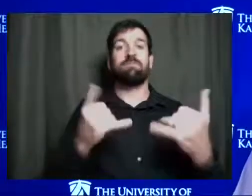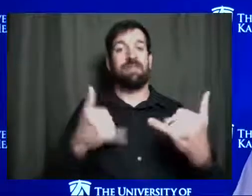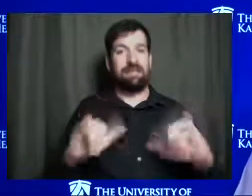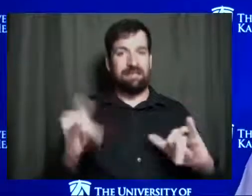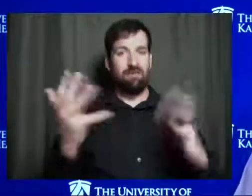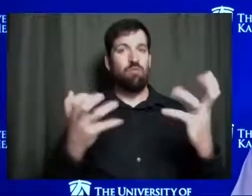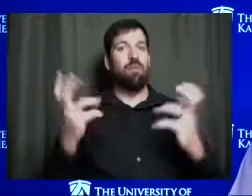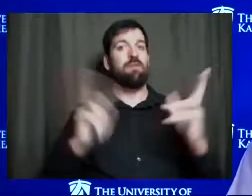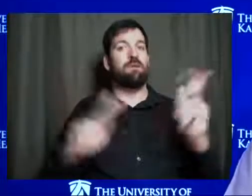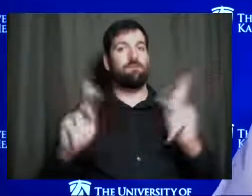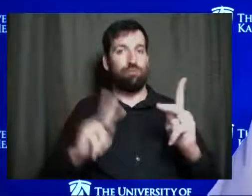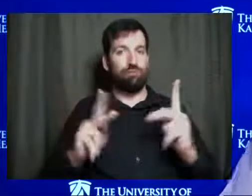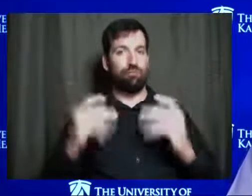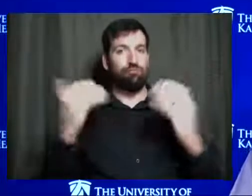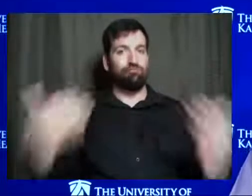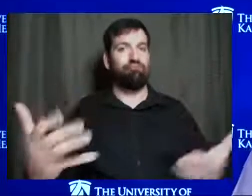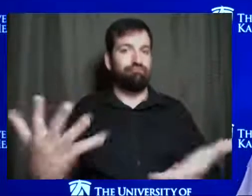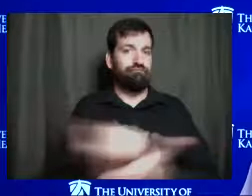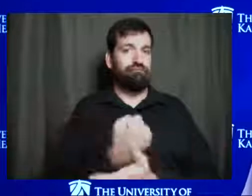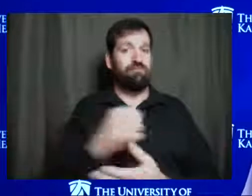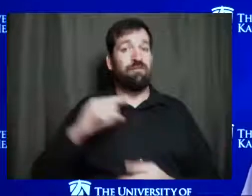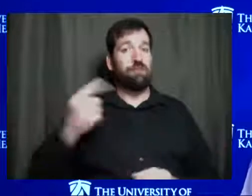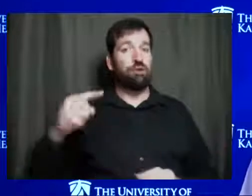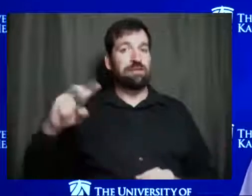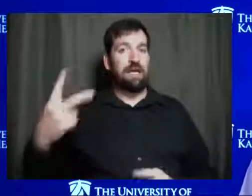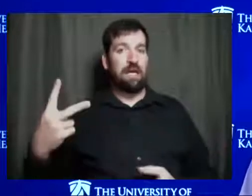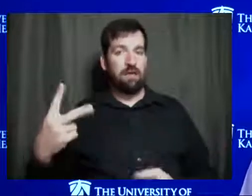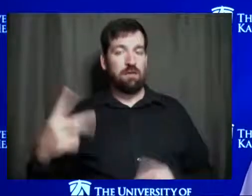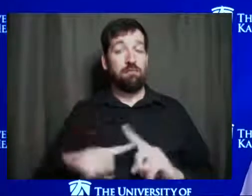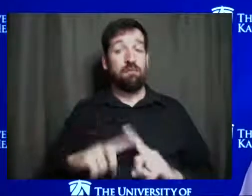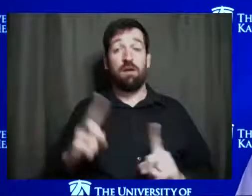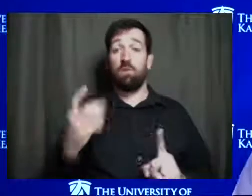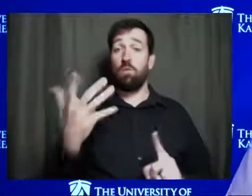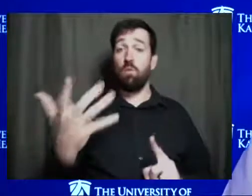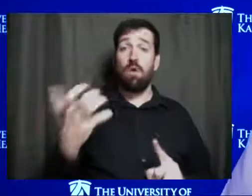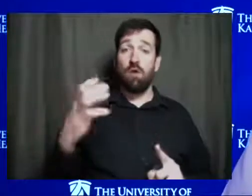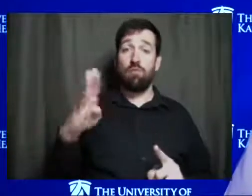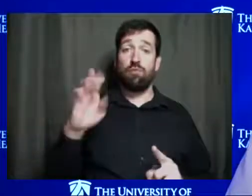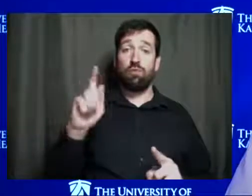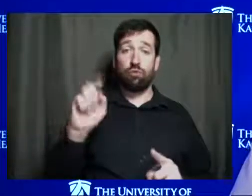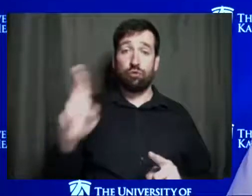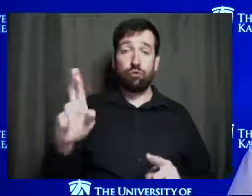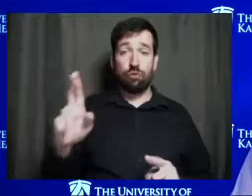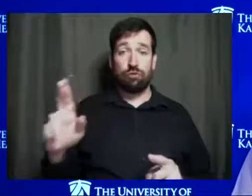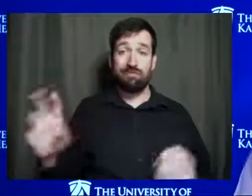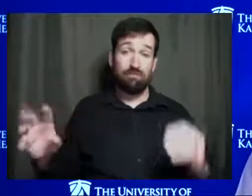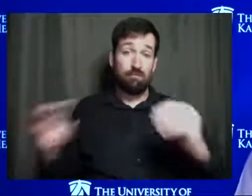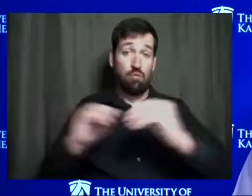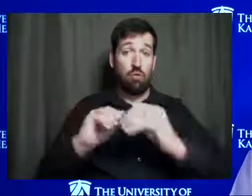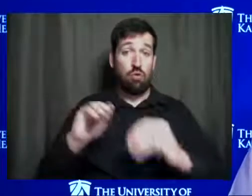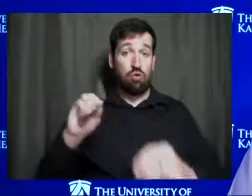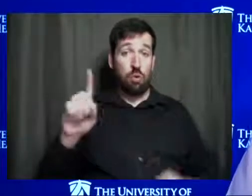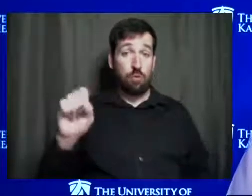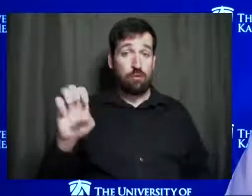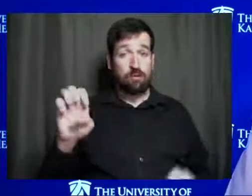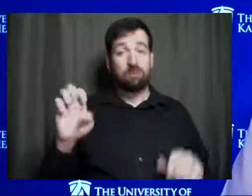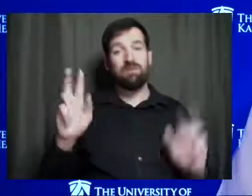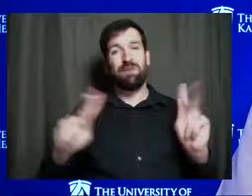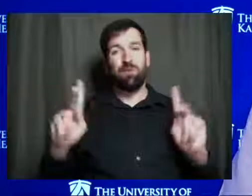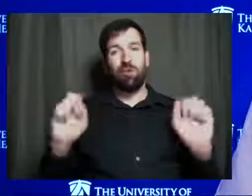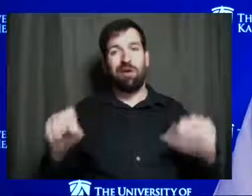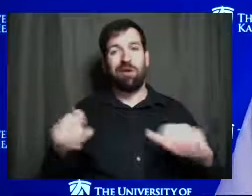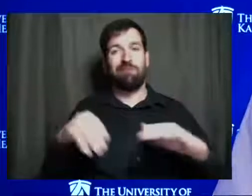and second doses, but certainly wanting the booster or the additional dosing, we know that people have the ability to walk into private